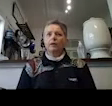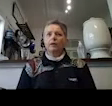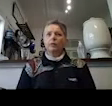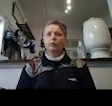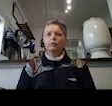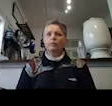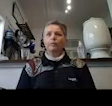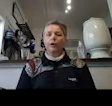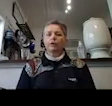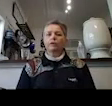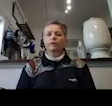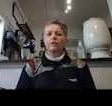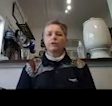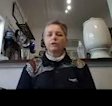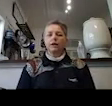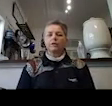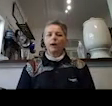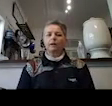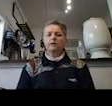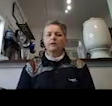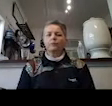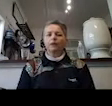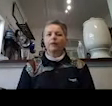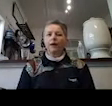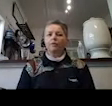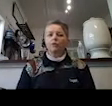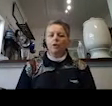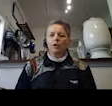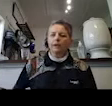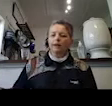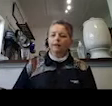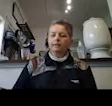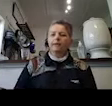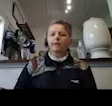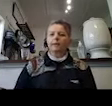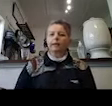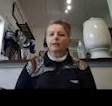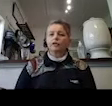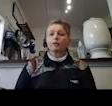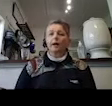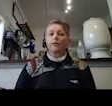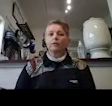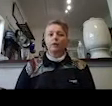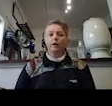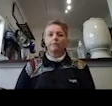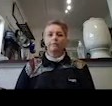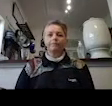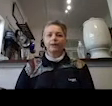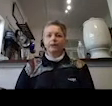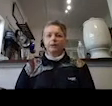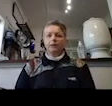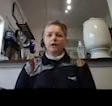then it will go to Revenue New South Wales and they will try and get you to pay the fine.